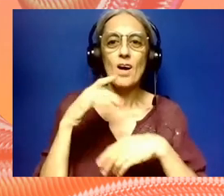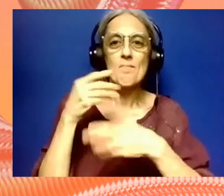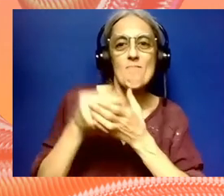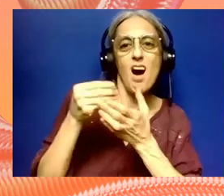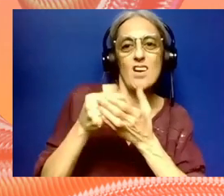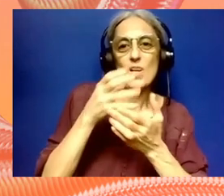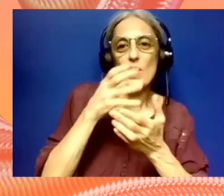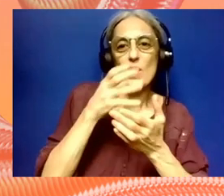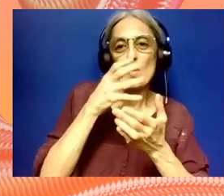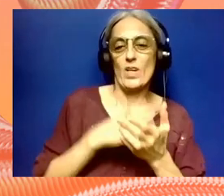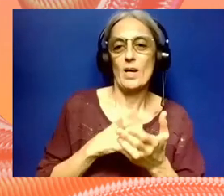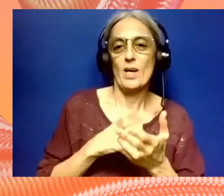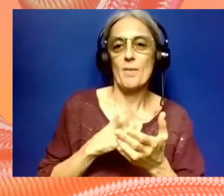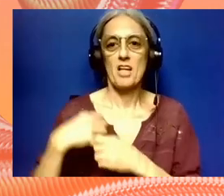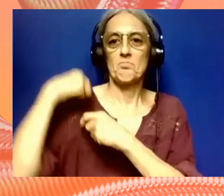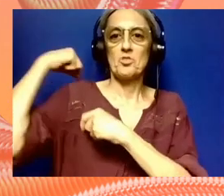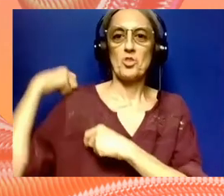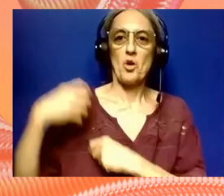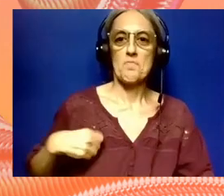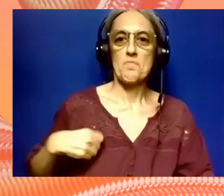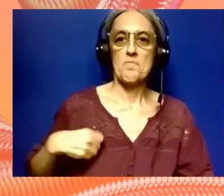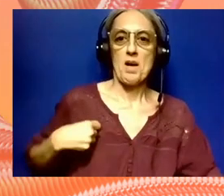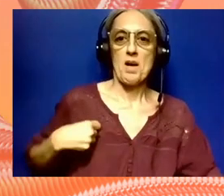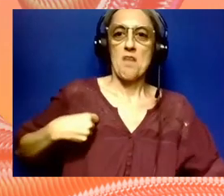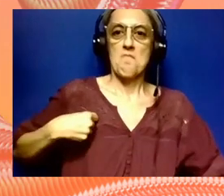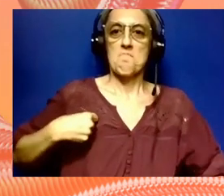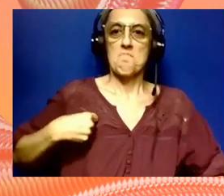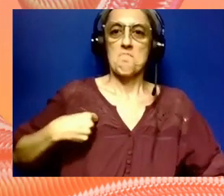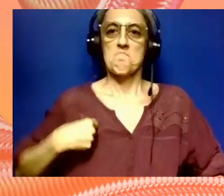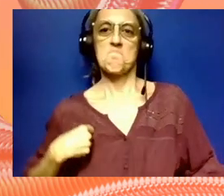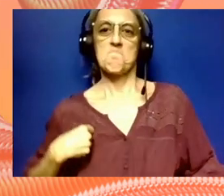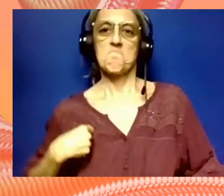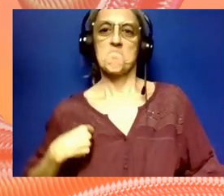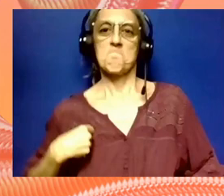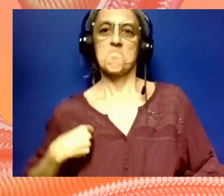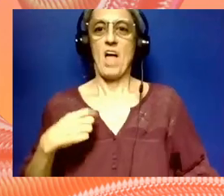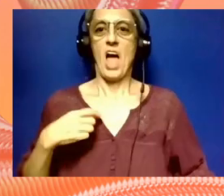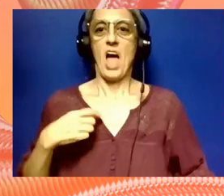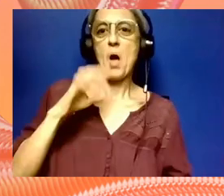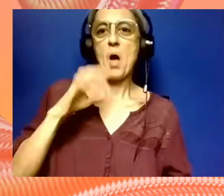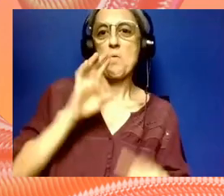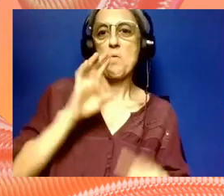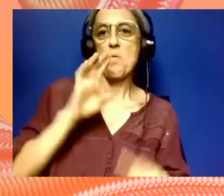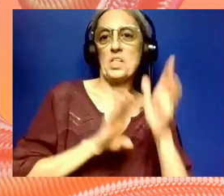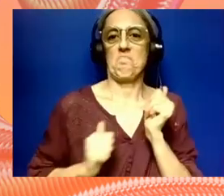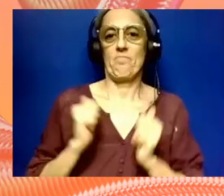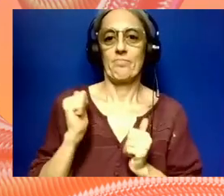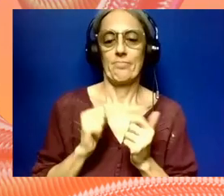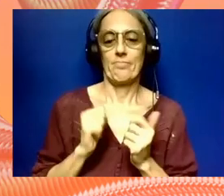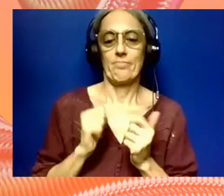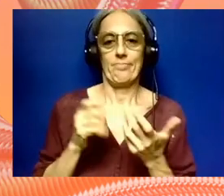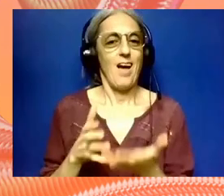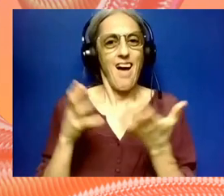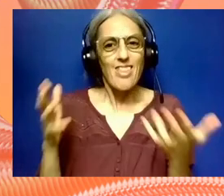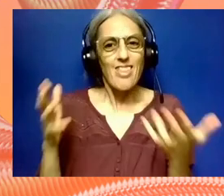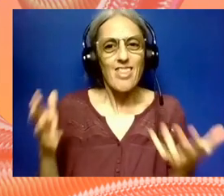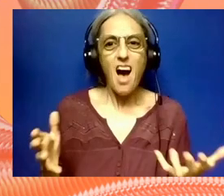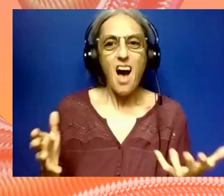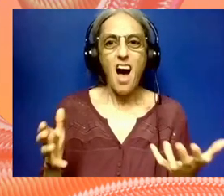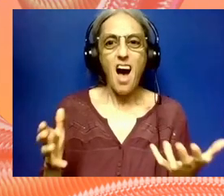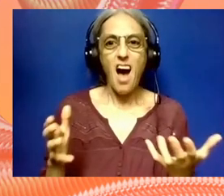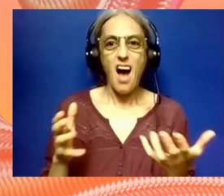gonna be successful. And, you know, there was like all this like affirmation technology linked to like wild success